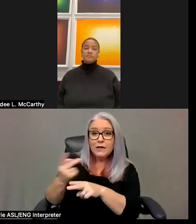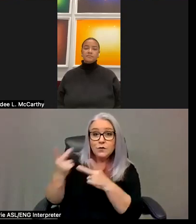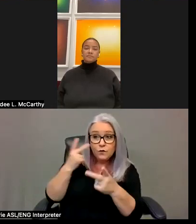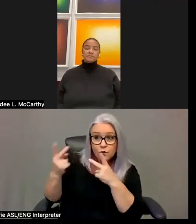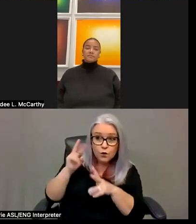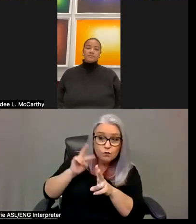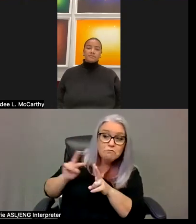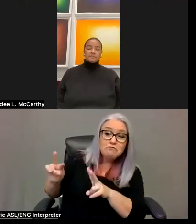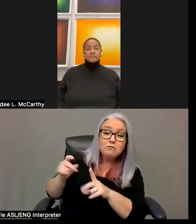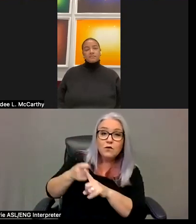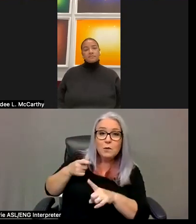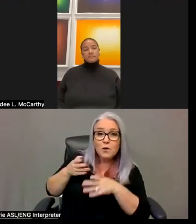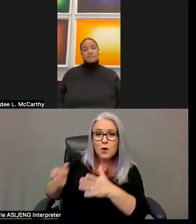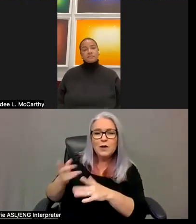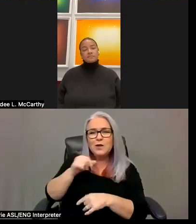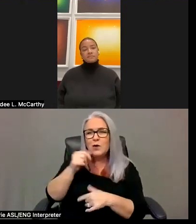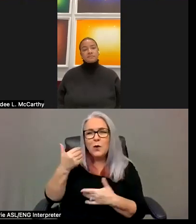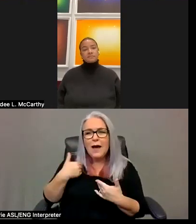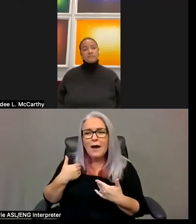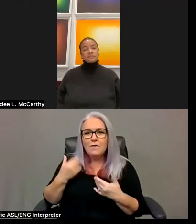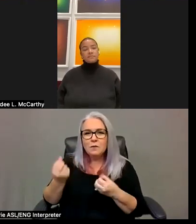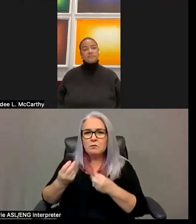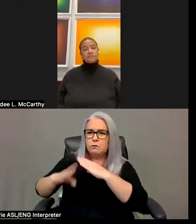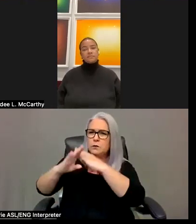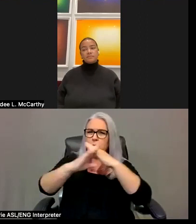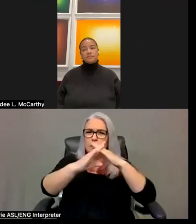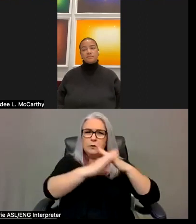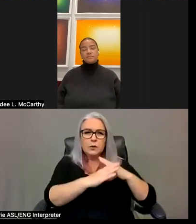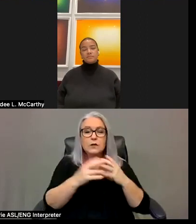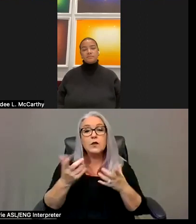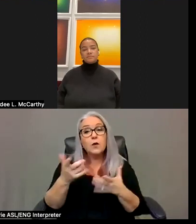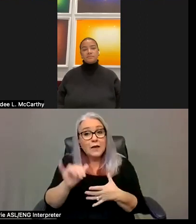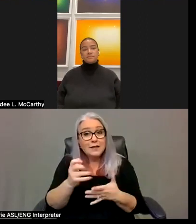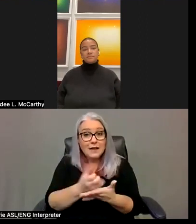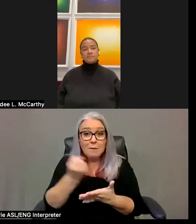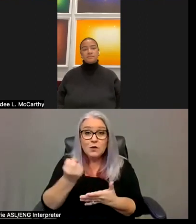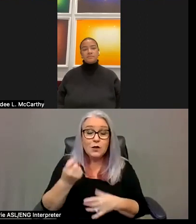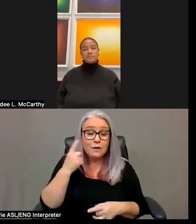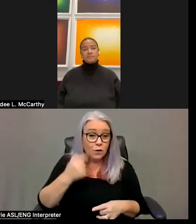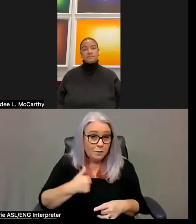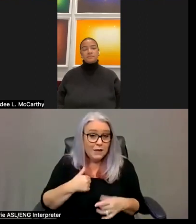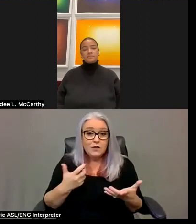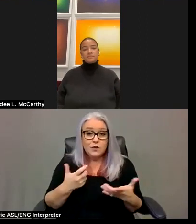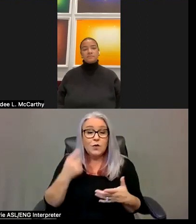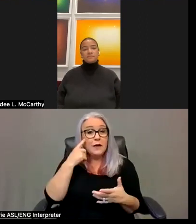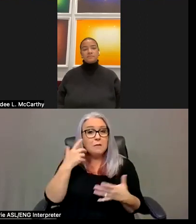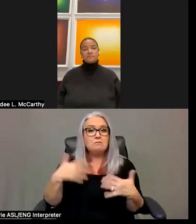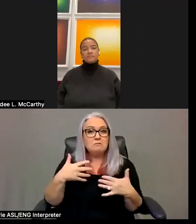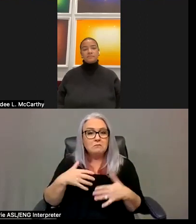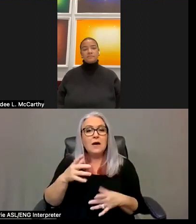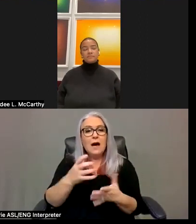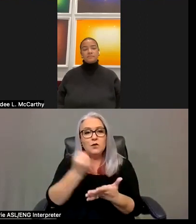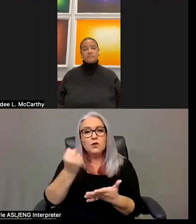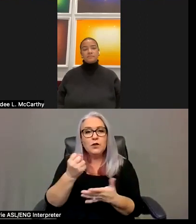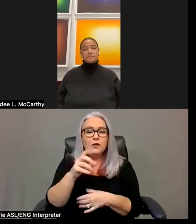and you don't have that view anymore in a lot of spots. So that's an opportunity to me to make Tarrytown even more beautiful than